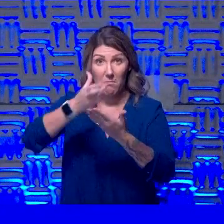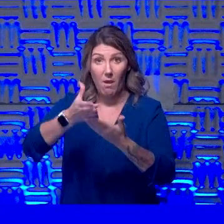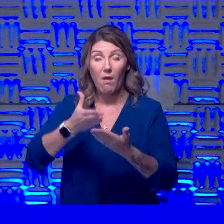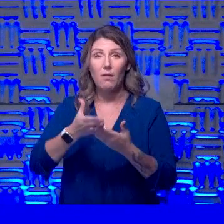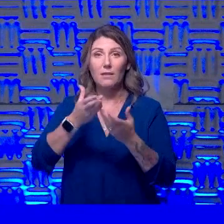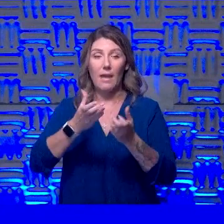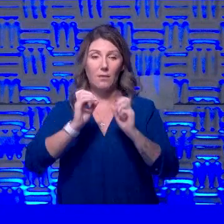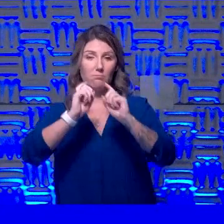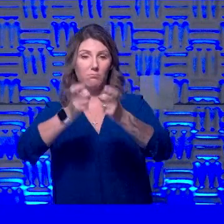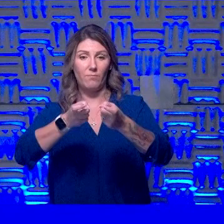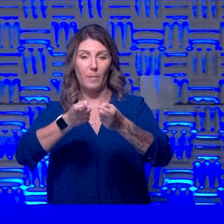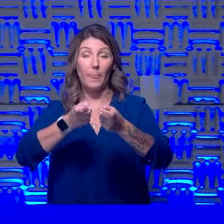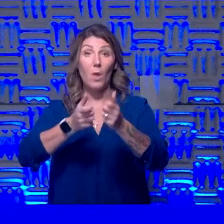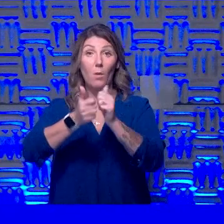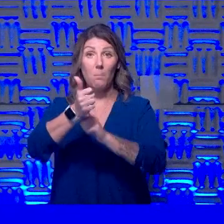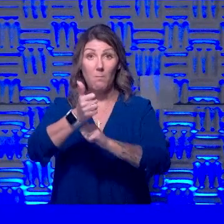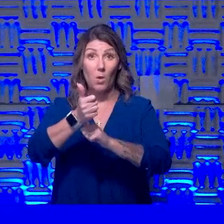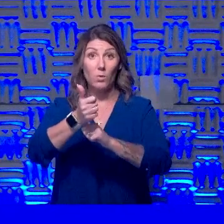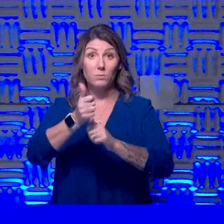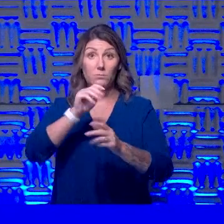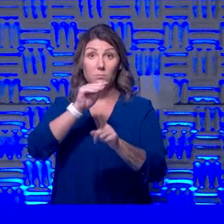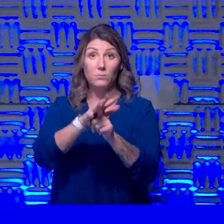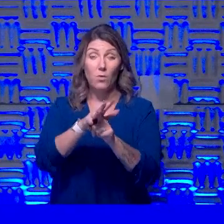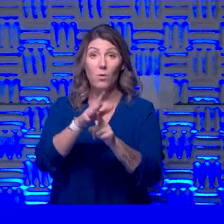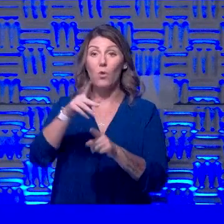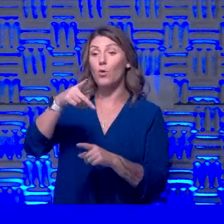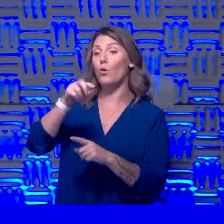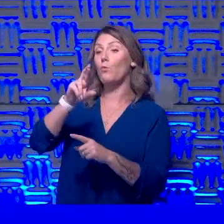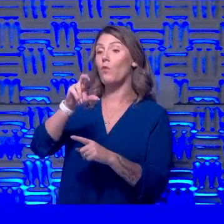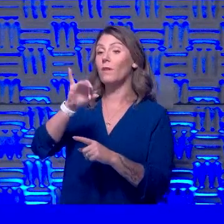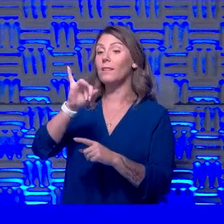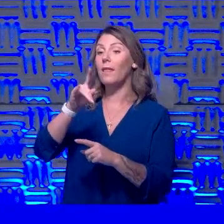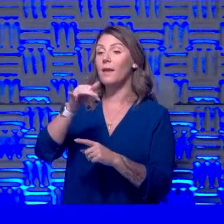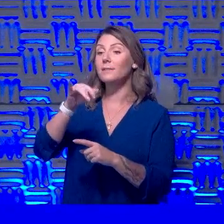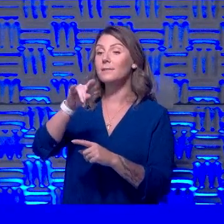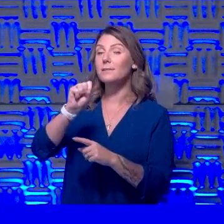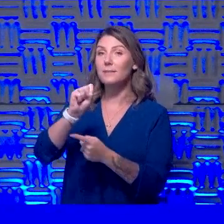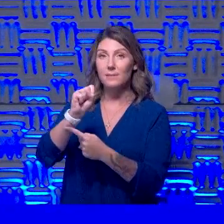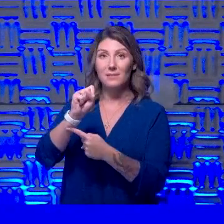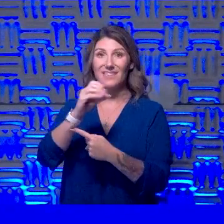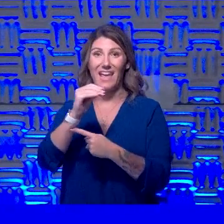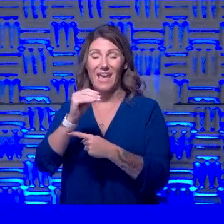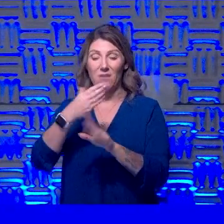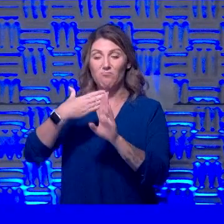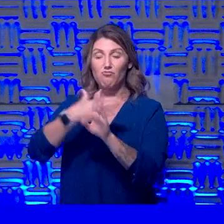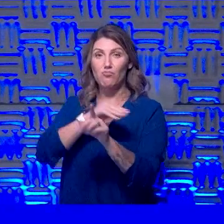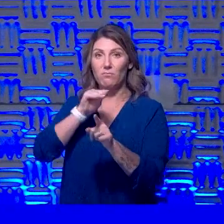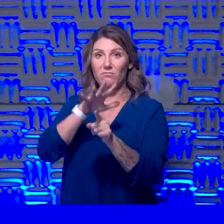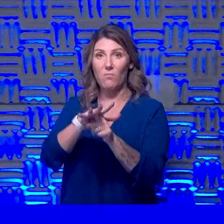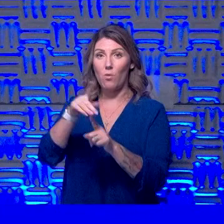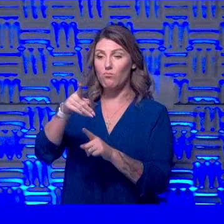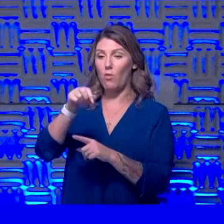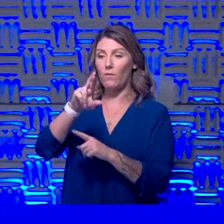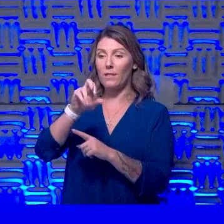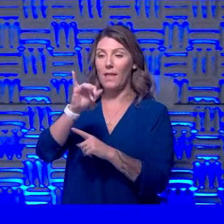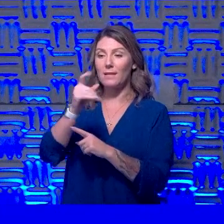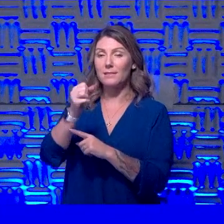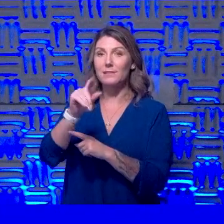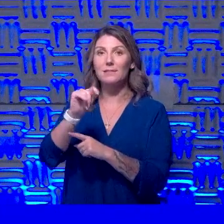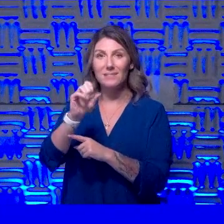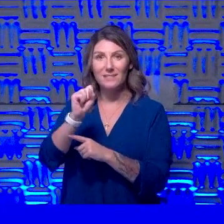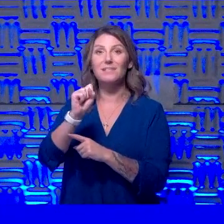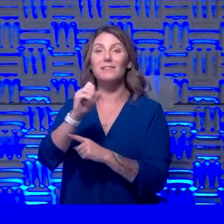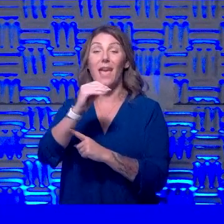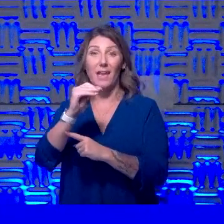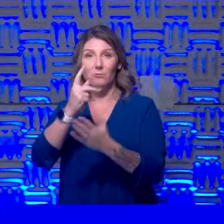for post-exposure prophylaxis. We're certainly looking at that aspect, but also pre-exposure prophylaxis and even possibly treatment. So